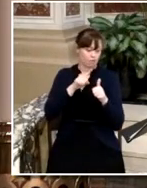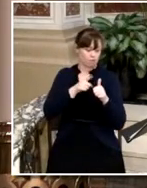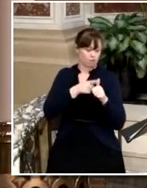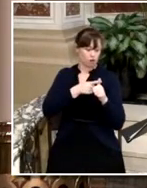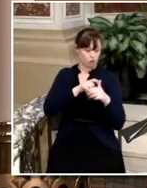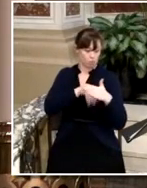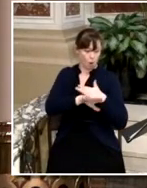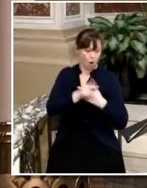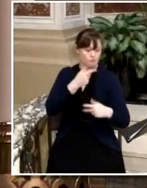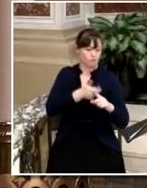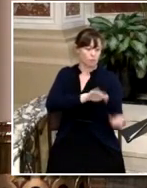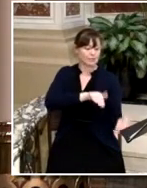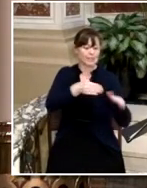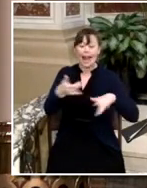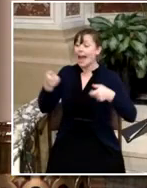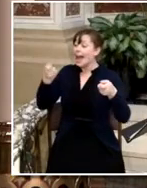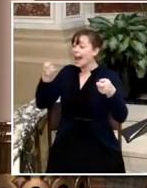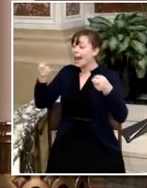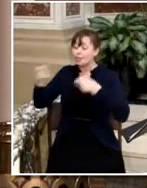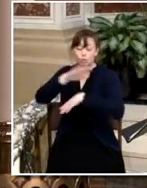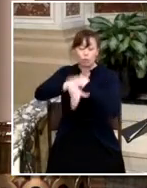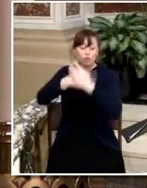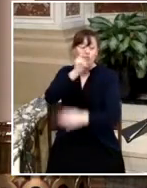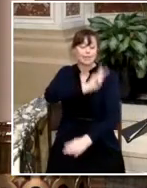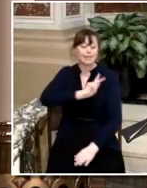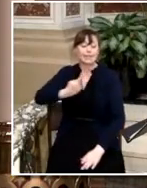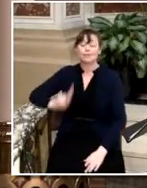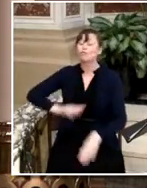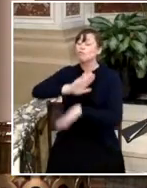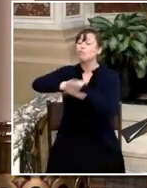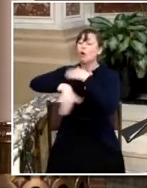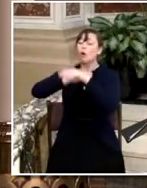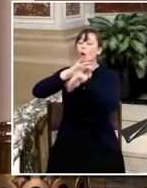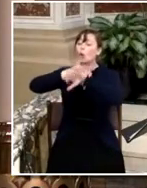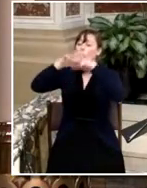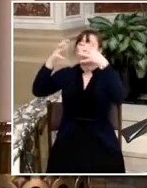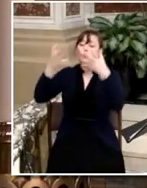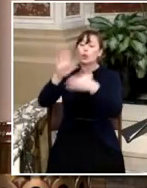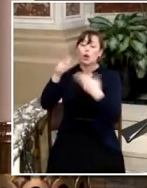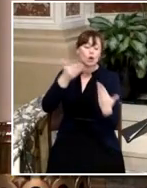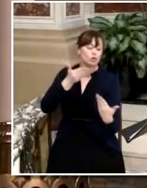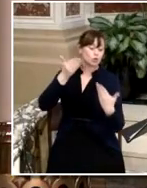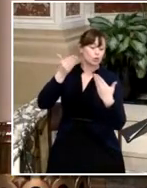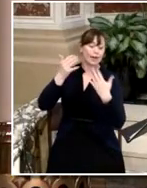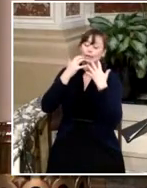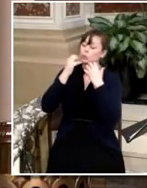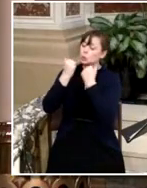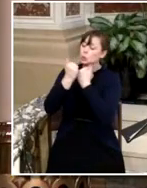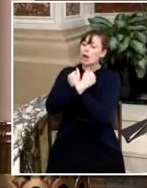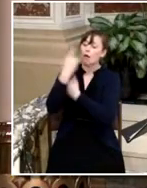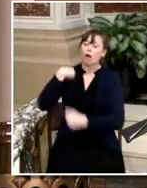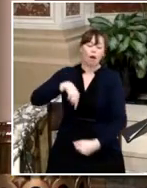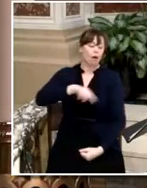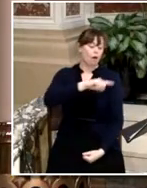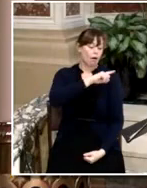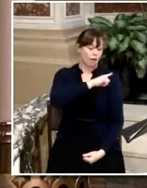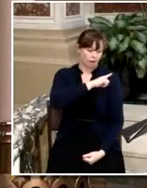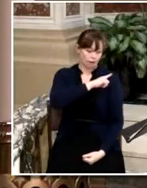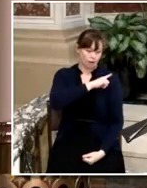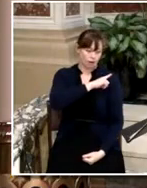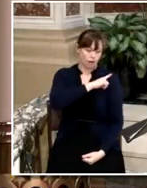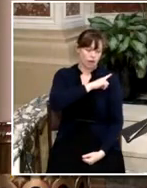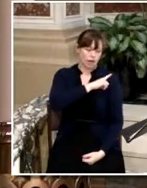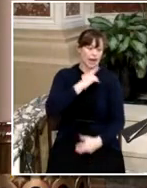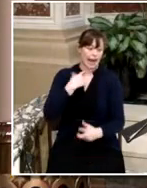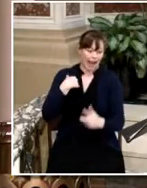and ruler of the kings of the earth. To him who loves us and has freed